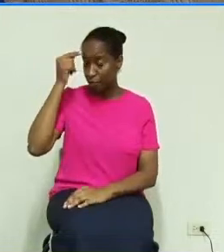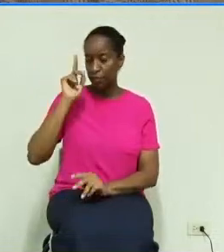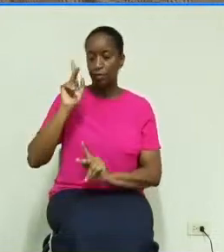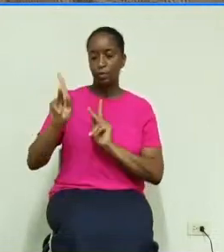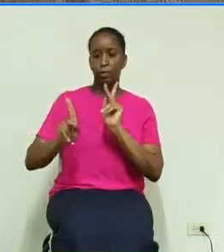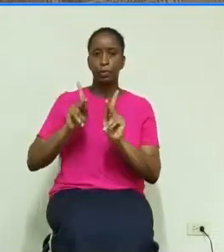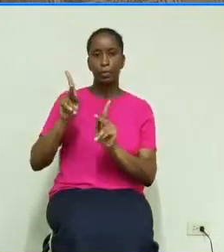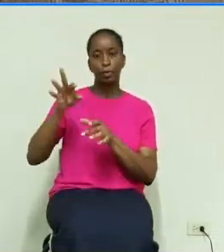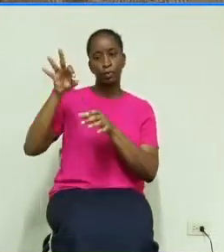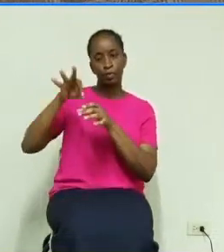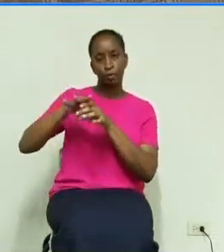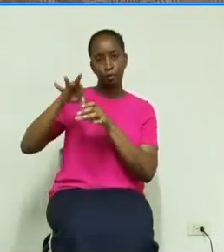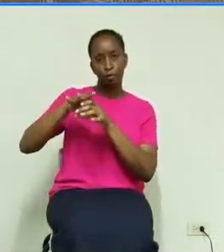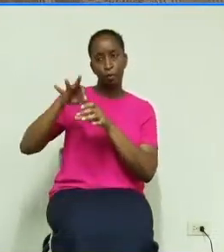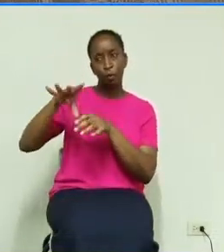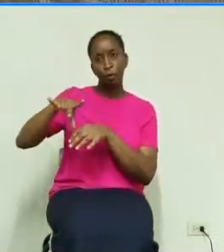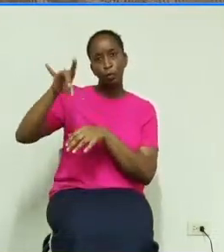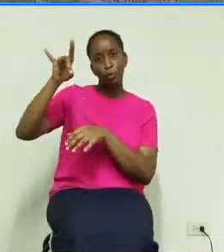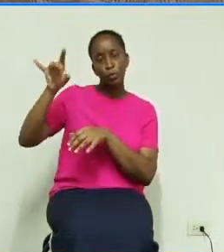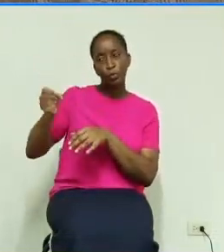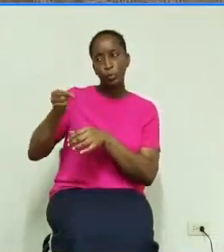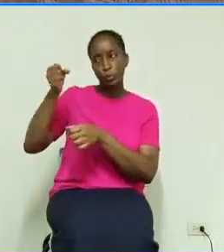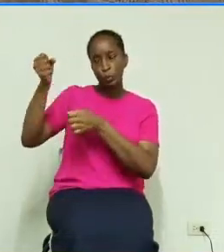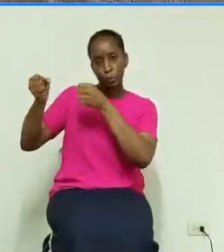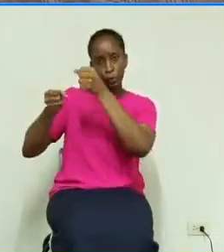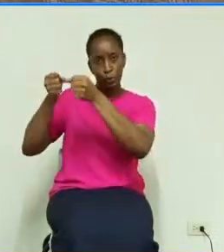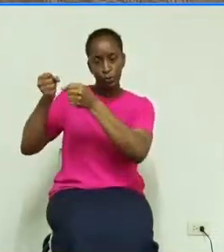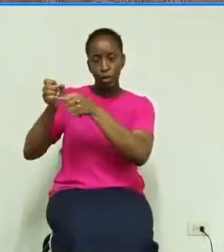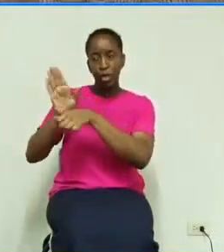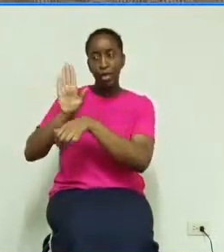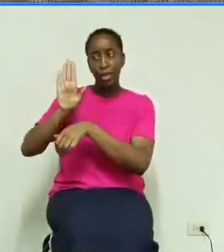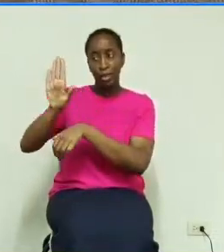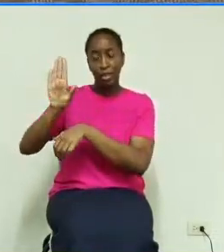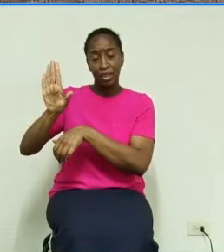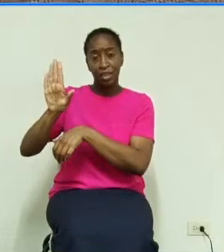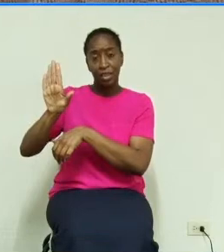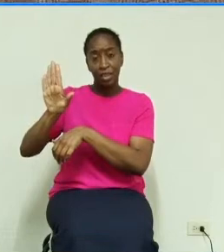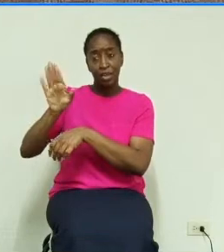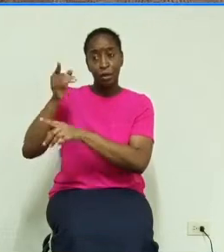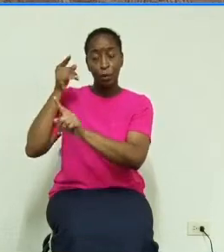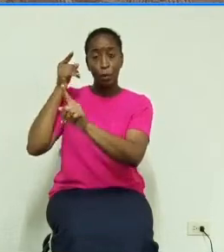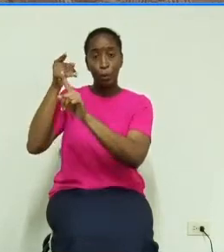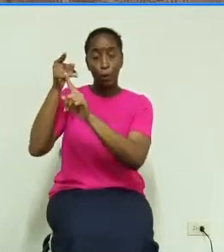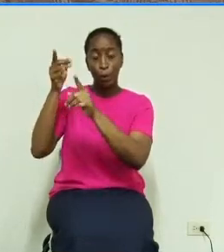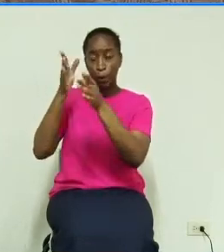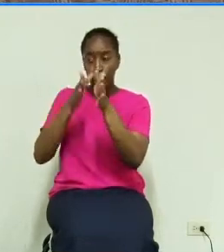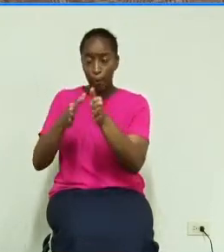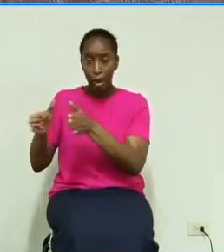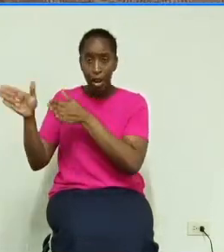parliamentary democracy which was elected in a free and fair election.